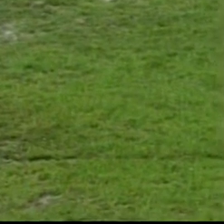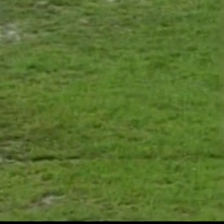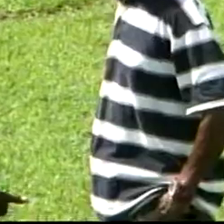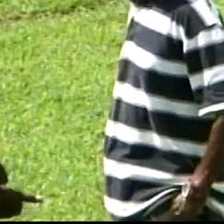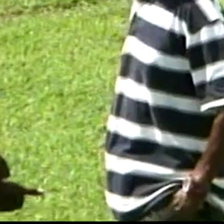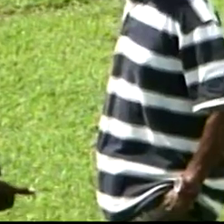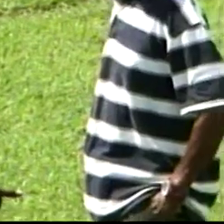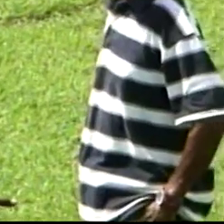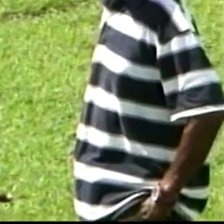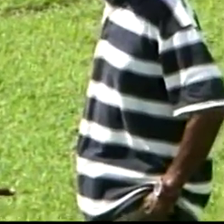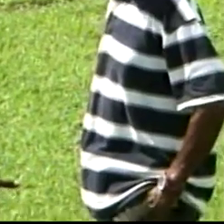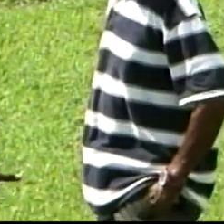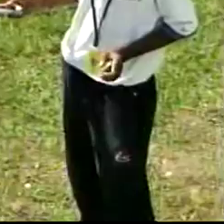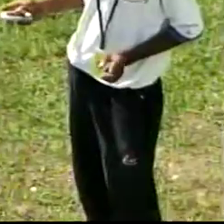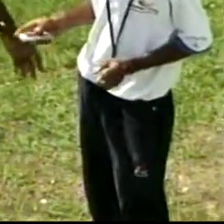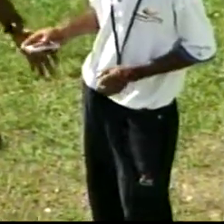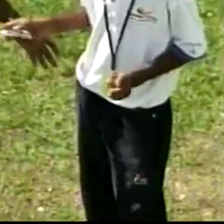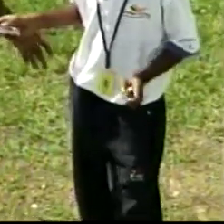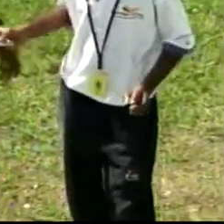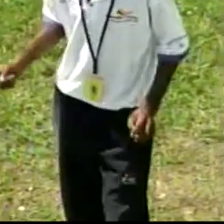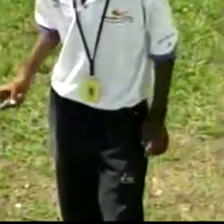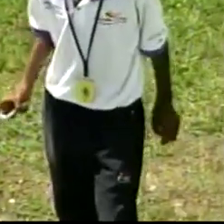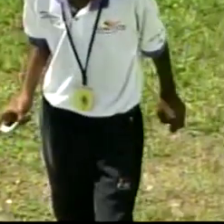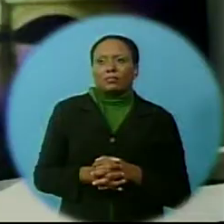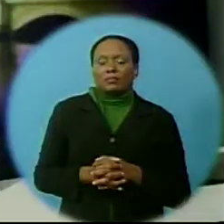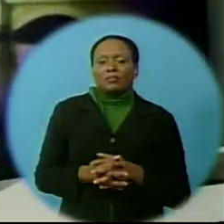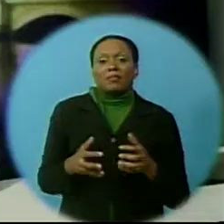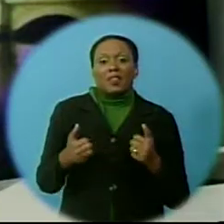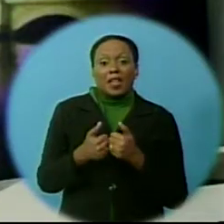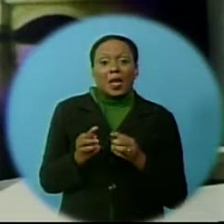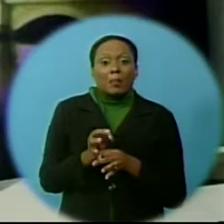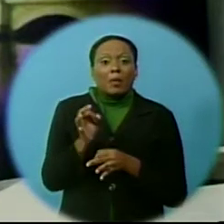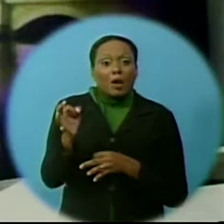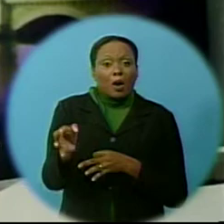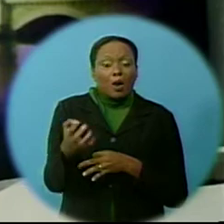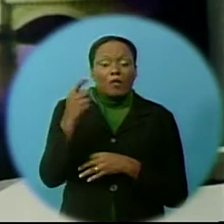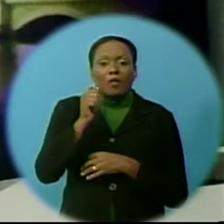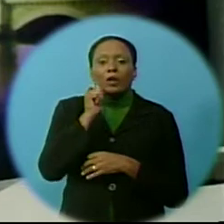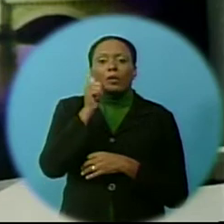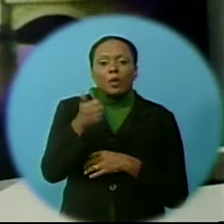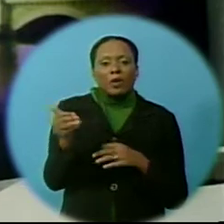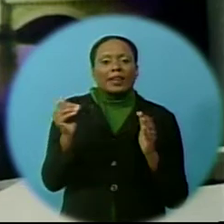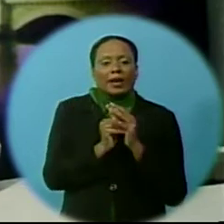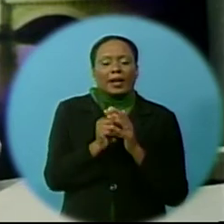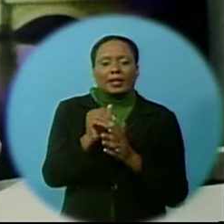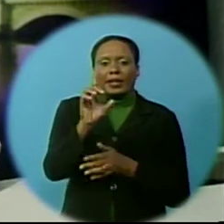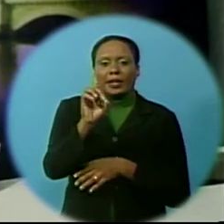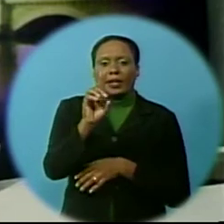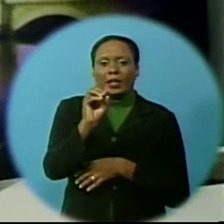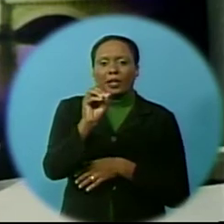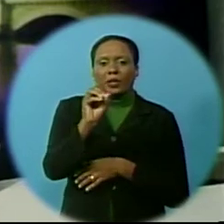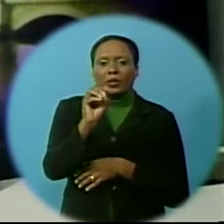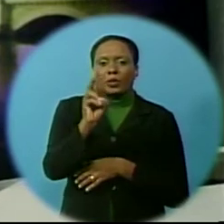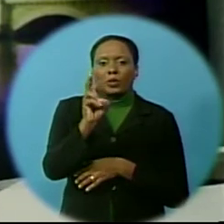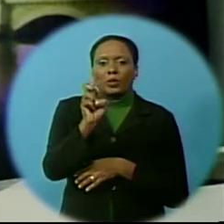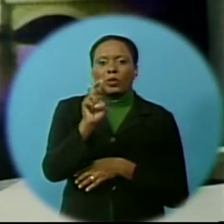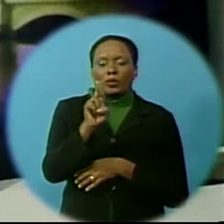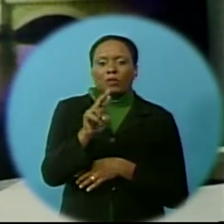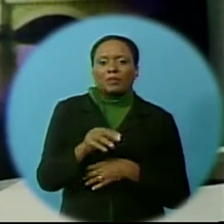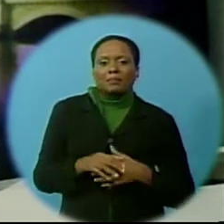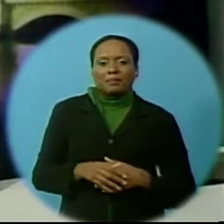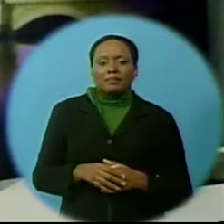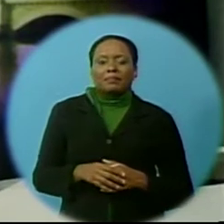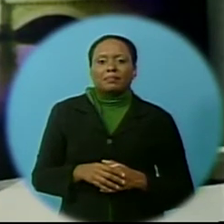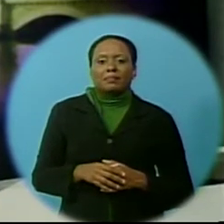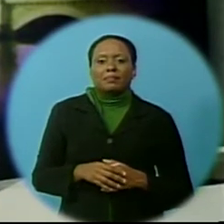in the morning. Marsha Boyce, CBC Sports. Well, thanks, Marsha. As she mentioned, the rescheduled game is tomorrow, again